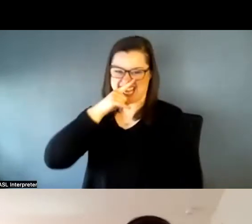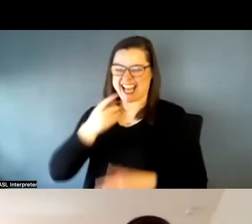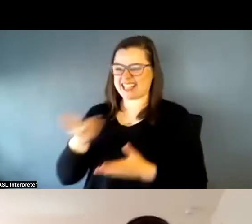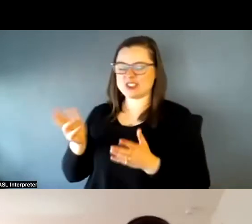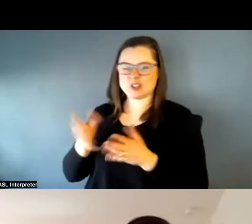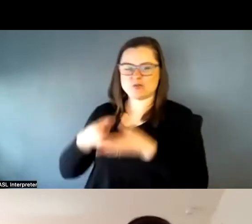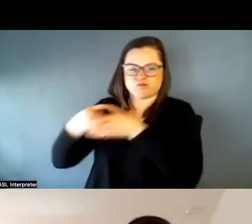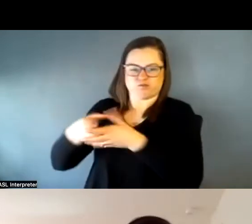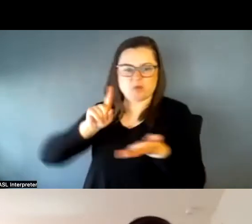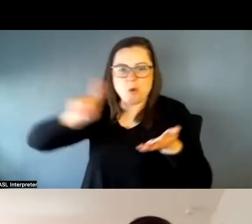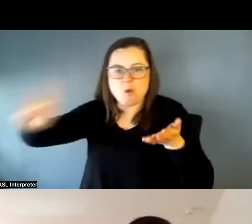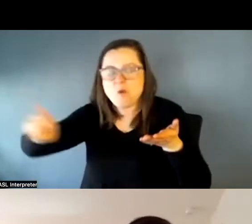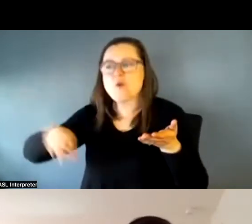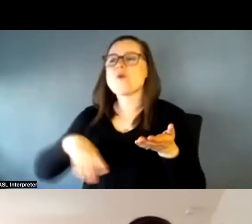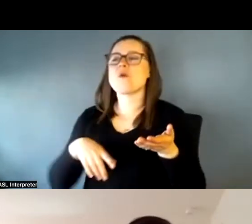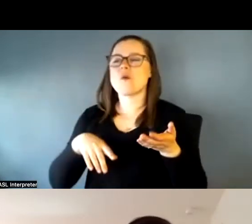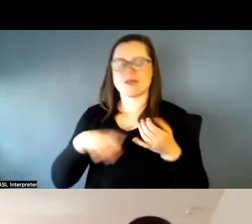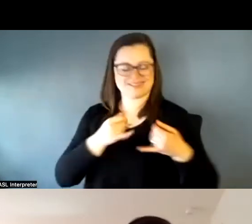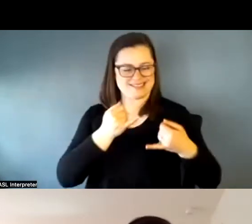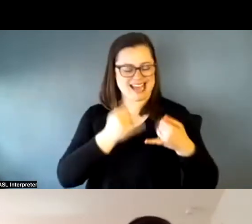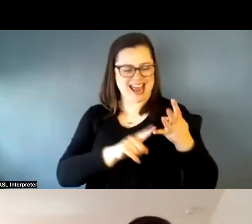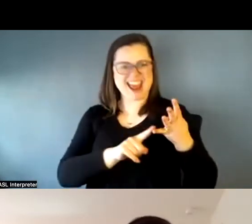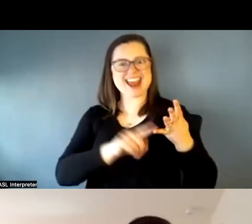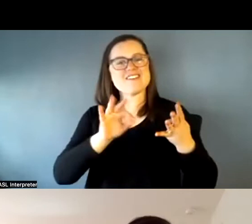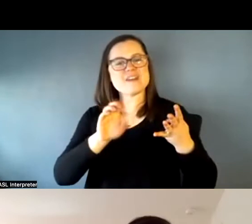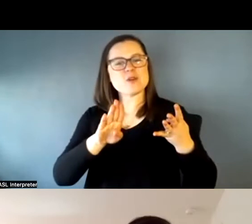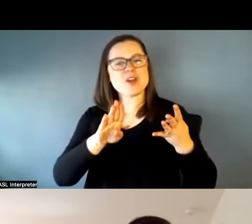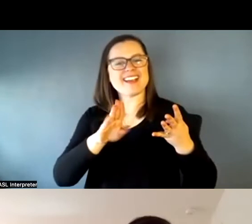up there the end of February. We went up there, and we